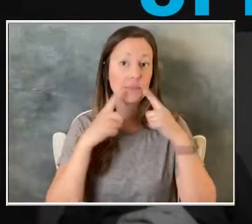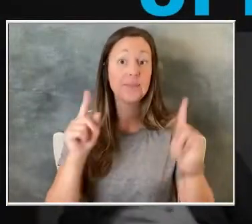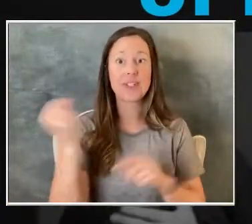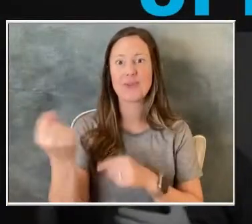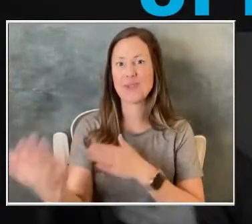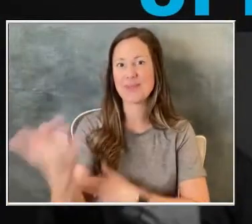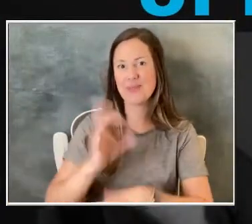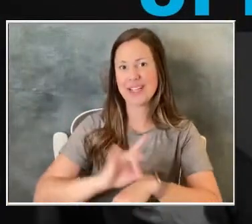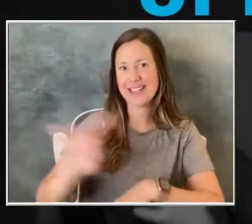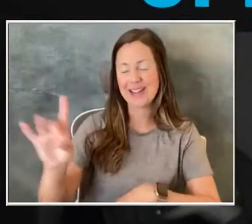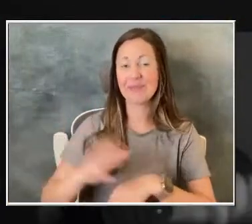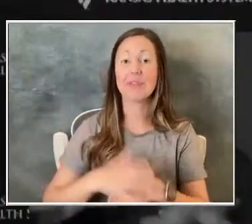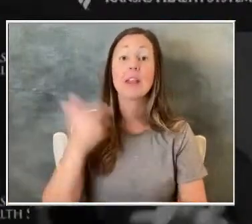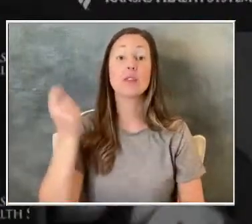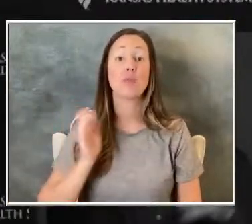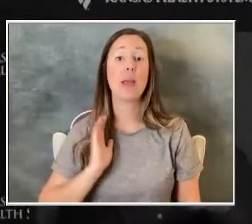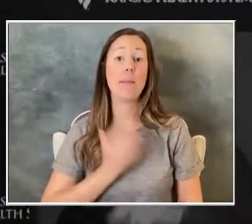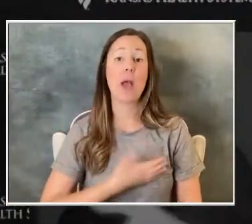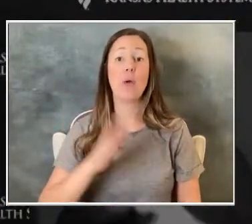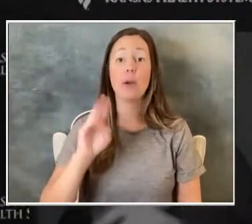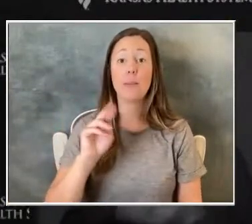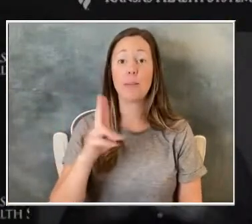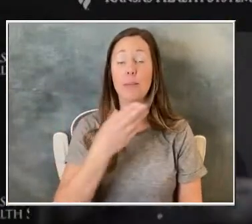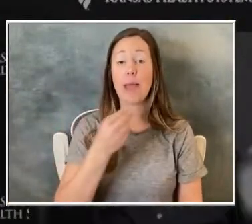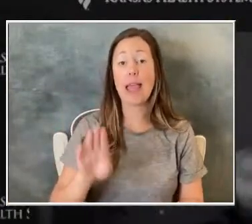Subscribe to our Morning Medical Update and Open